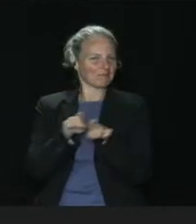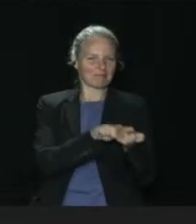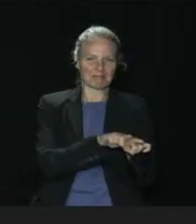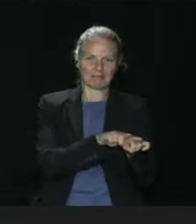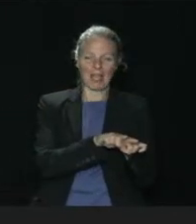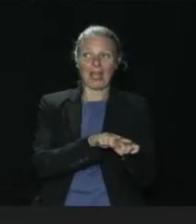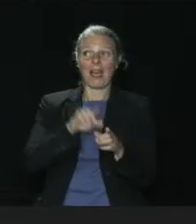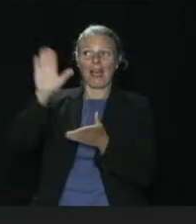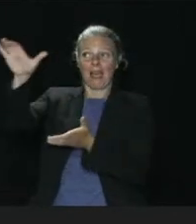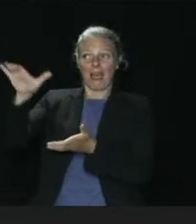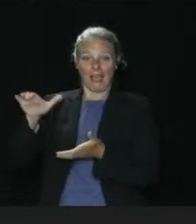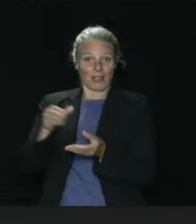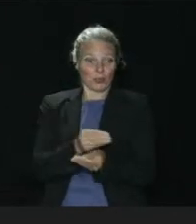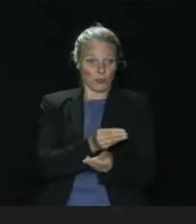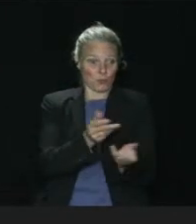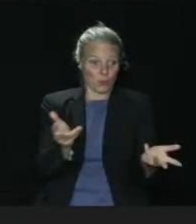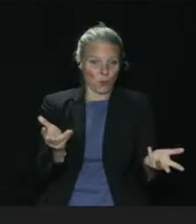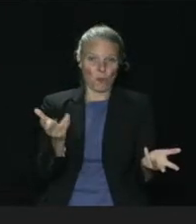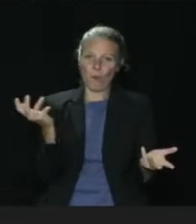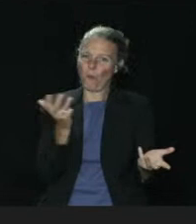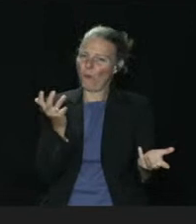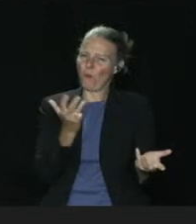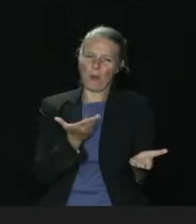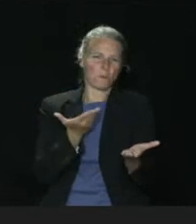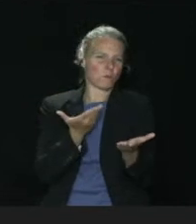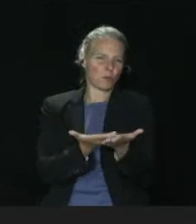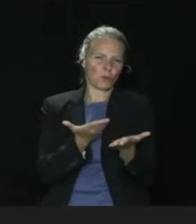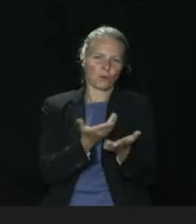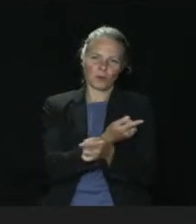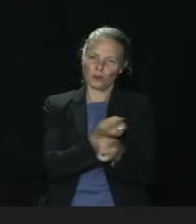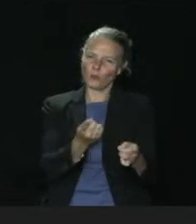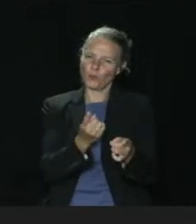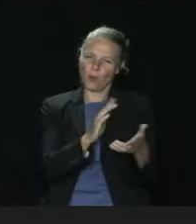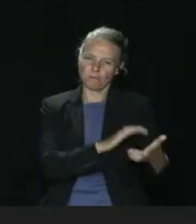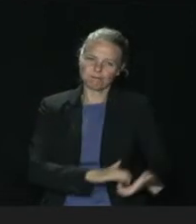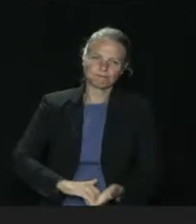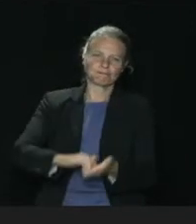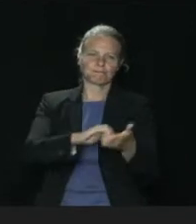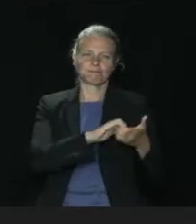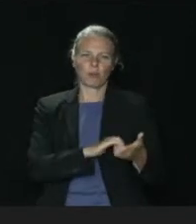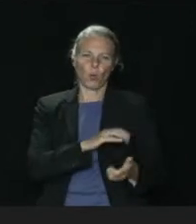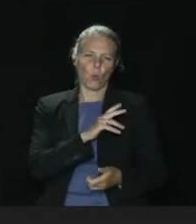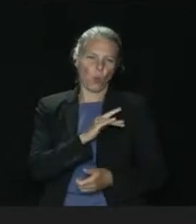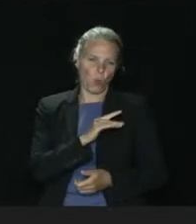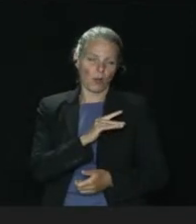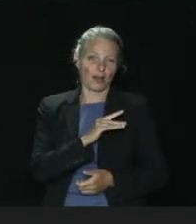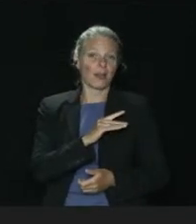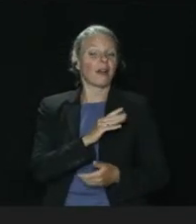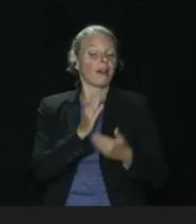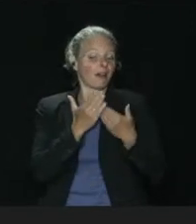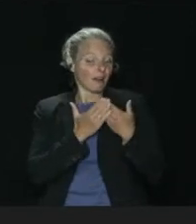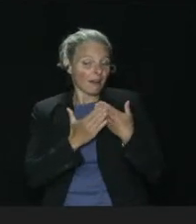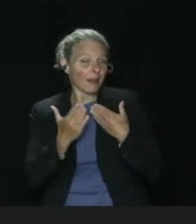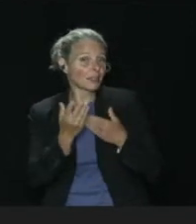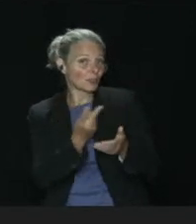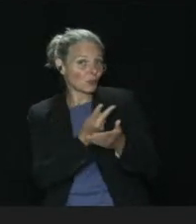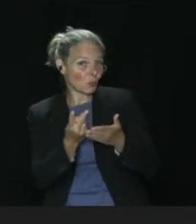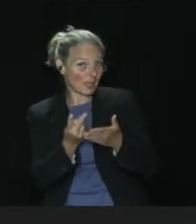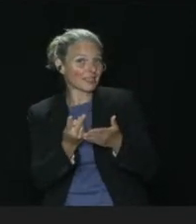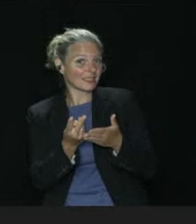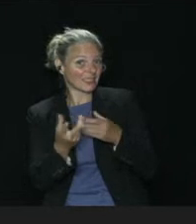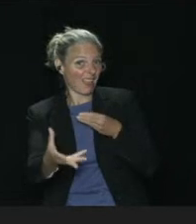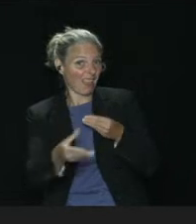testament to the collective effort that has brought us all to this moment. So if we look now, in the next 2 weeks alone, there'll be over 14